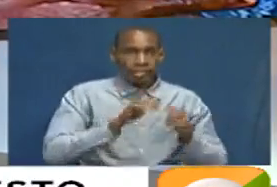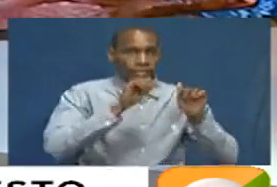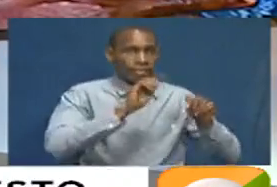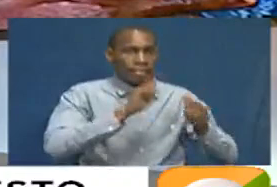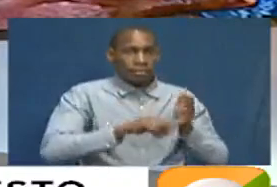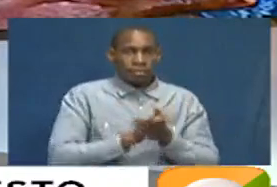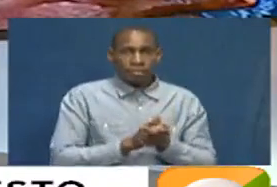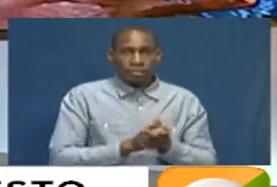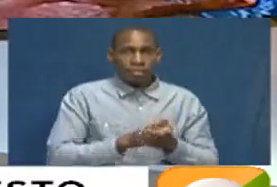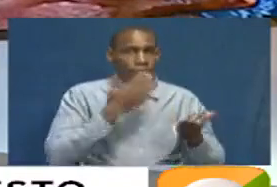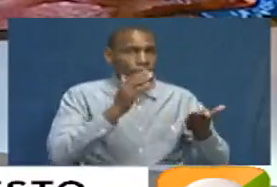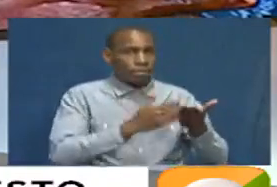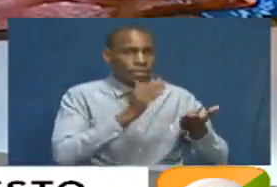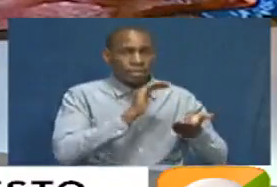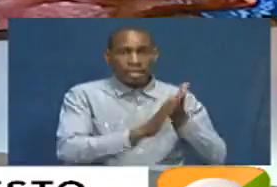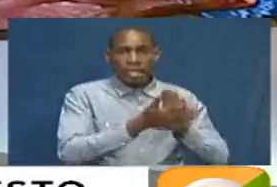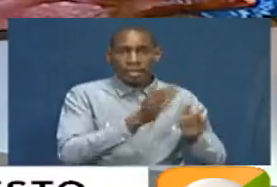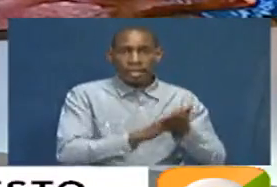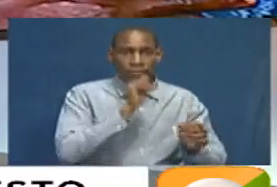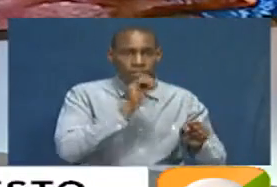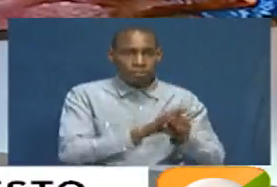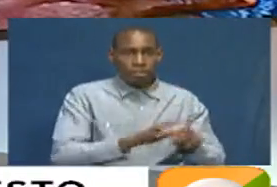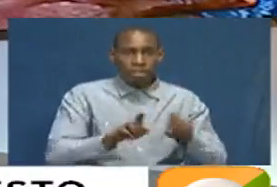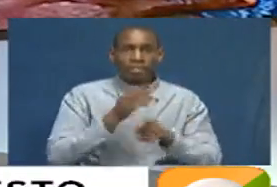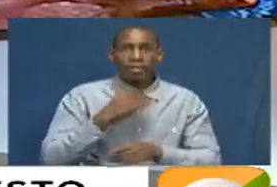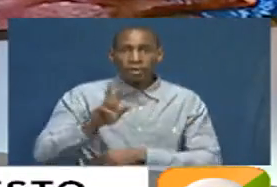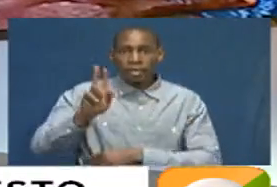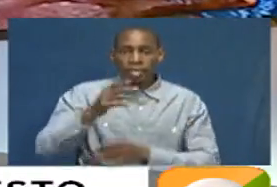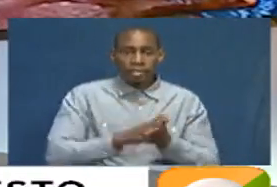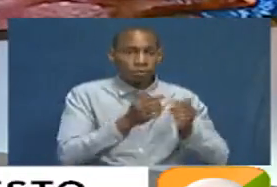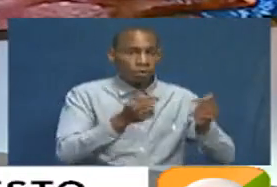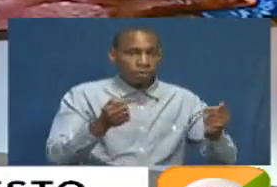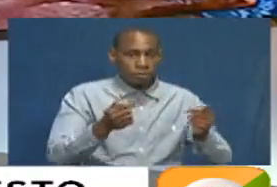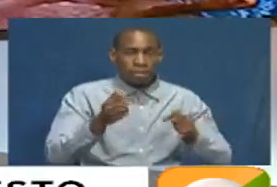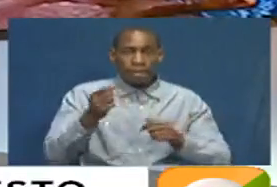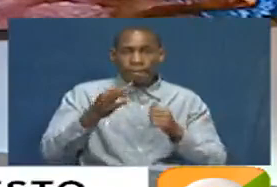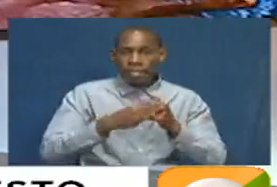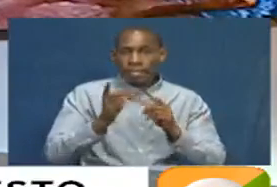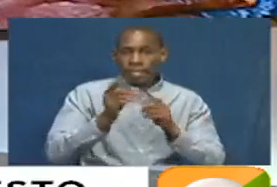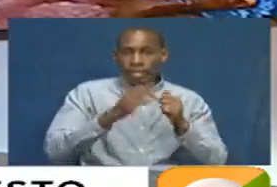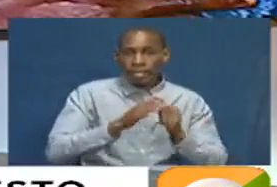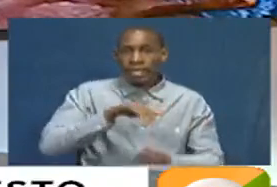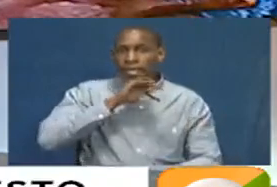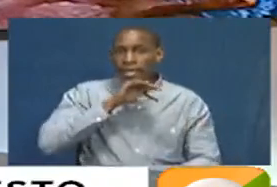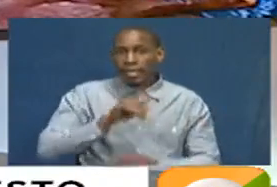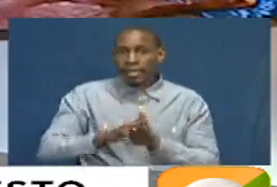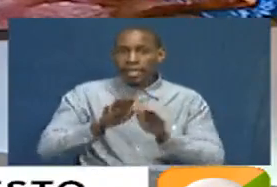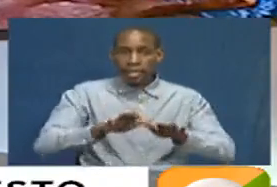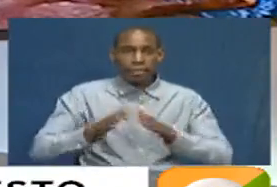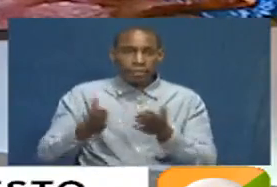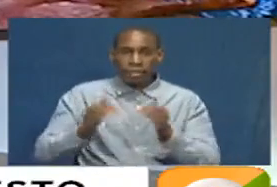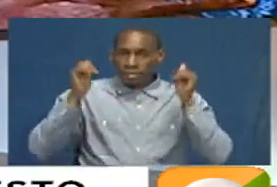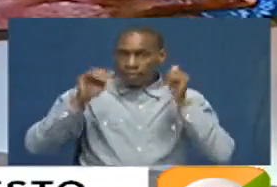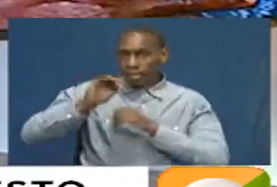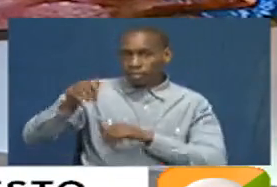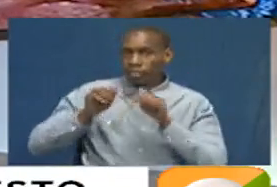off, terming it pages of empty promises that he wants Kenyans to reject on the 9th of August. Odinga, who campaigned in